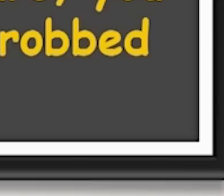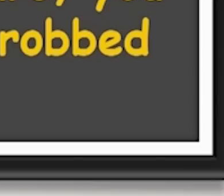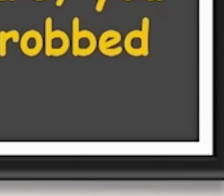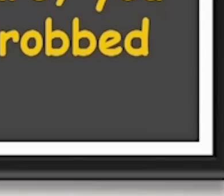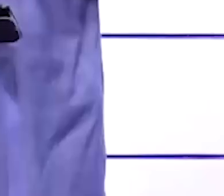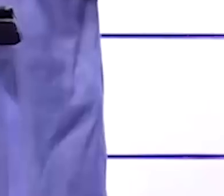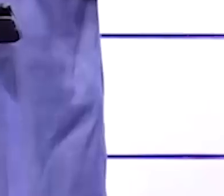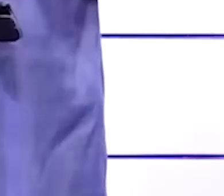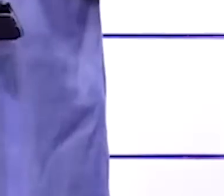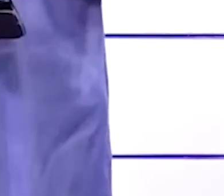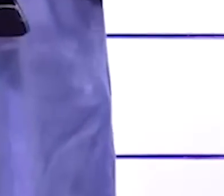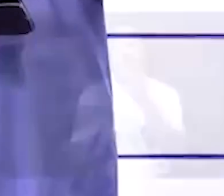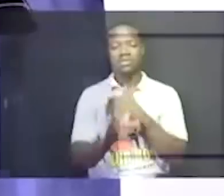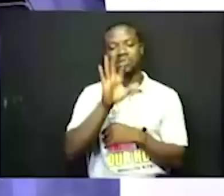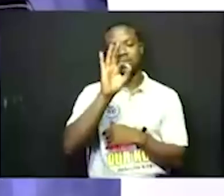Ecclesiastes